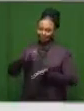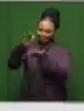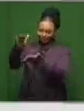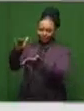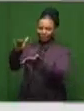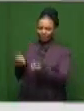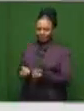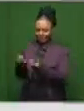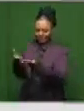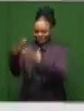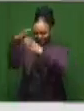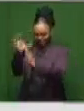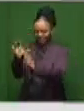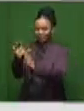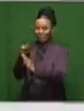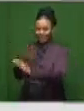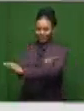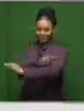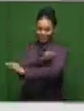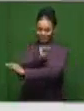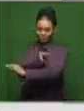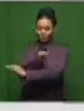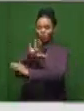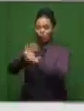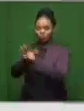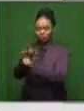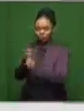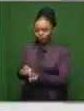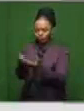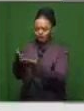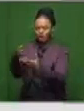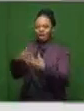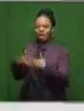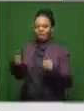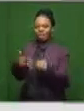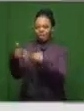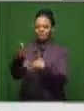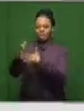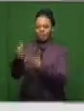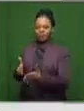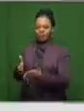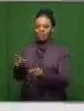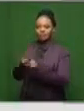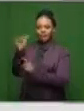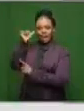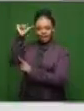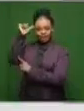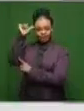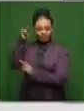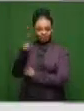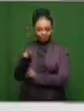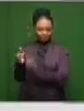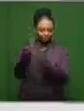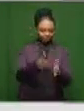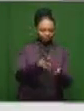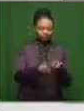a national program that's going to be really targeting adults. So we're going to have to think about how we do that. And the way